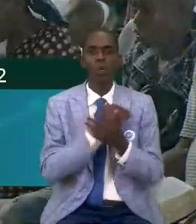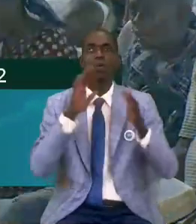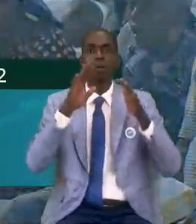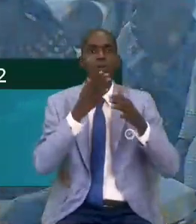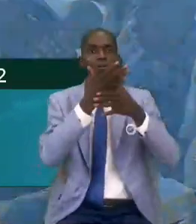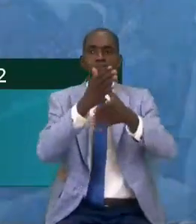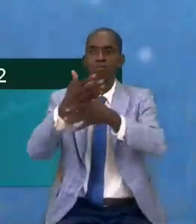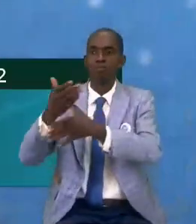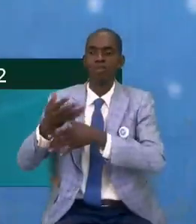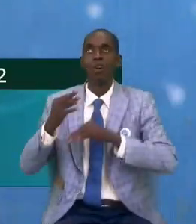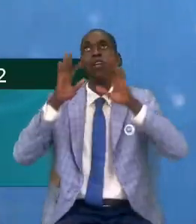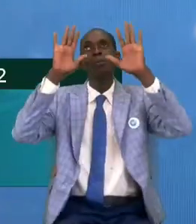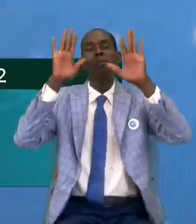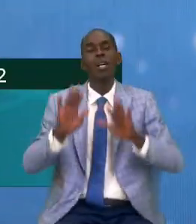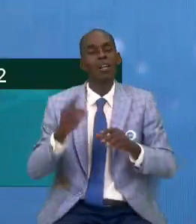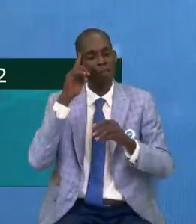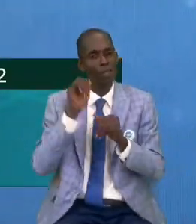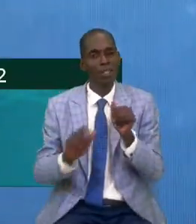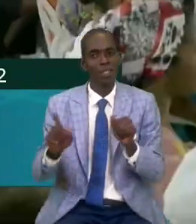own.